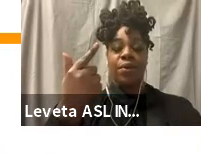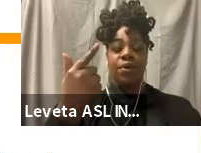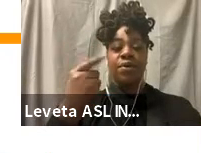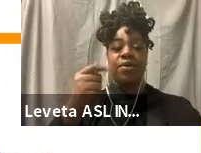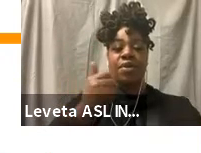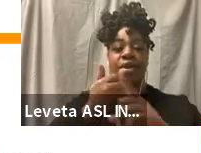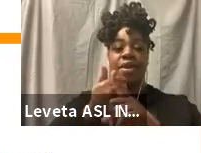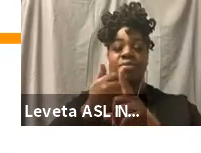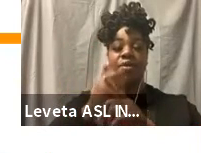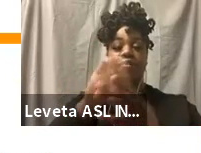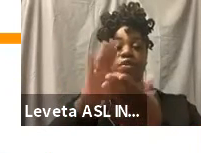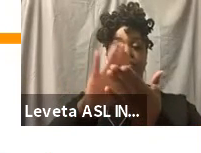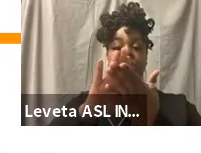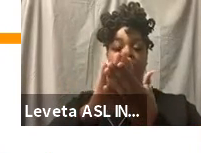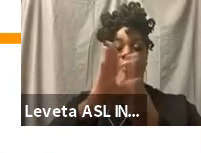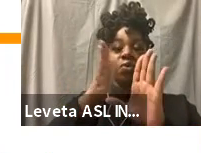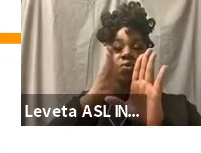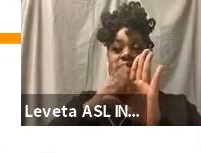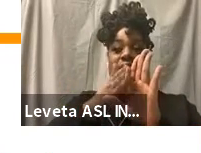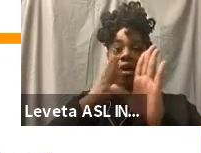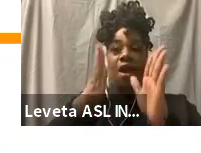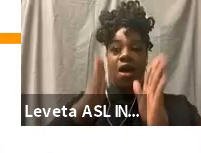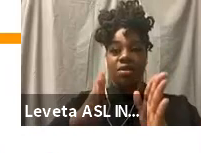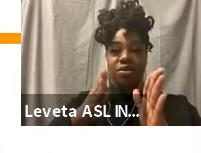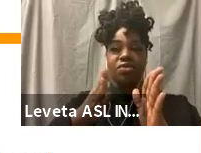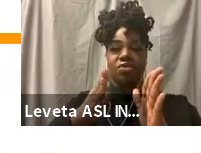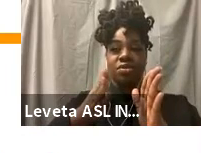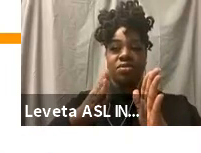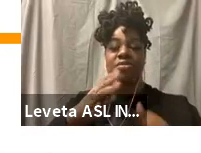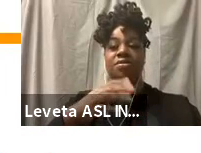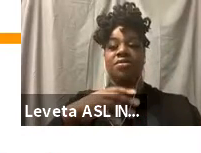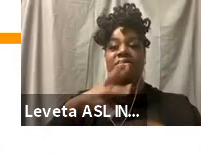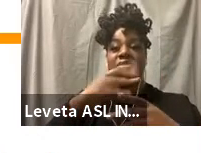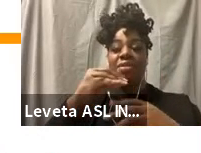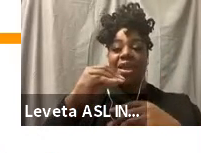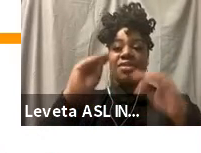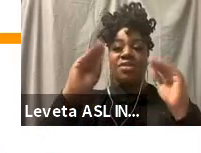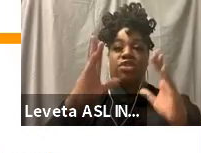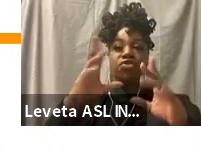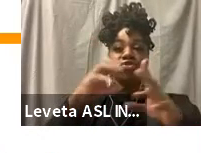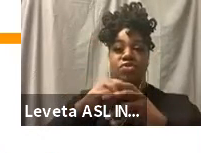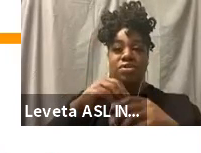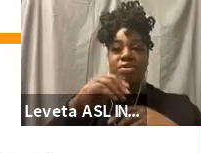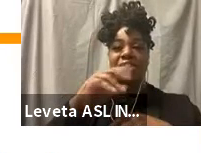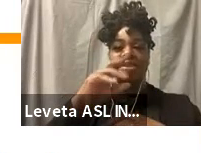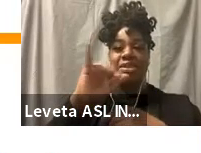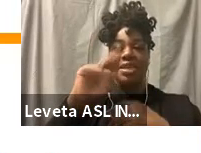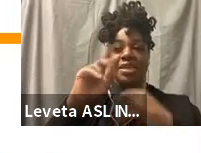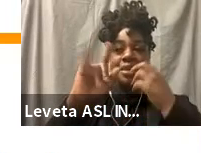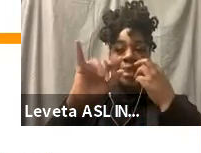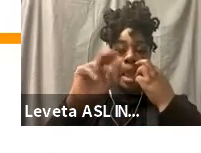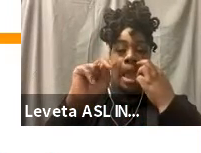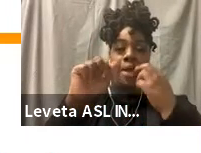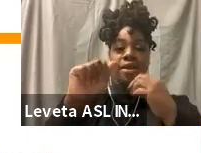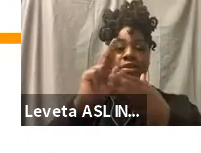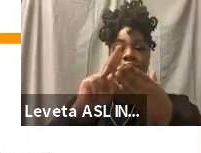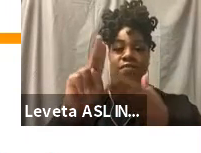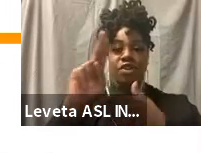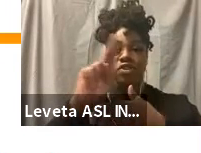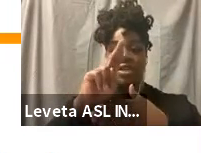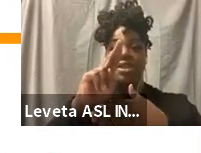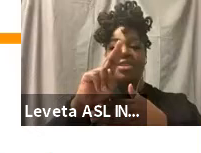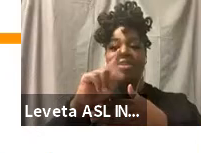professor of education at Indiana University. His research and advocacy work focuses on social justice topics